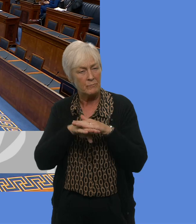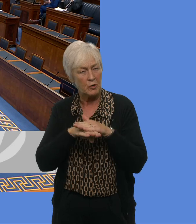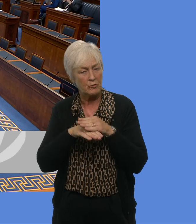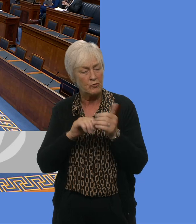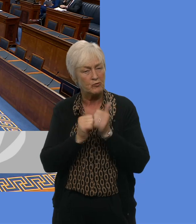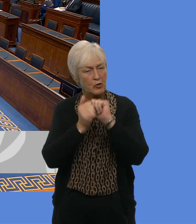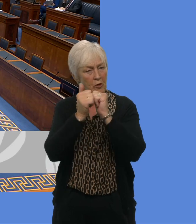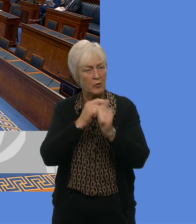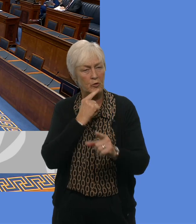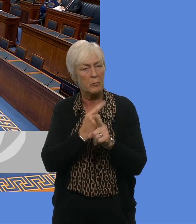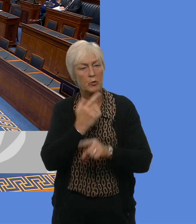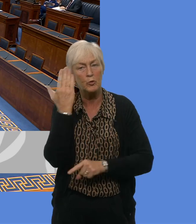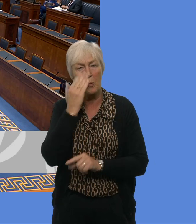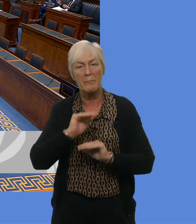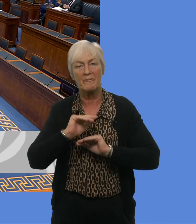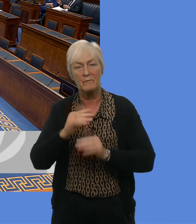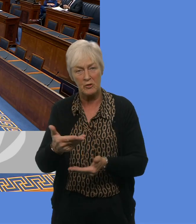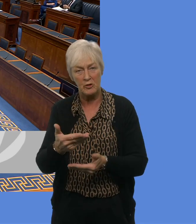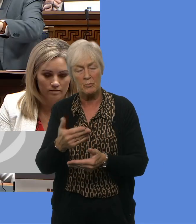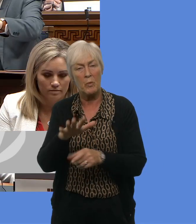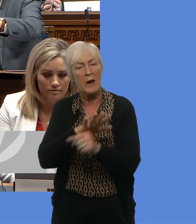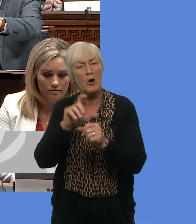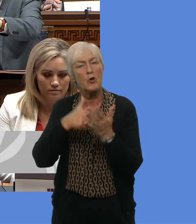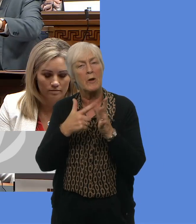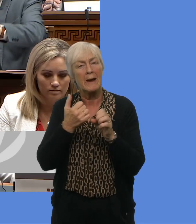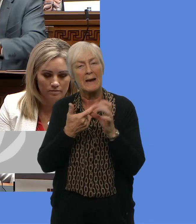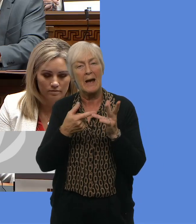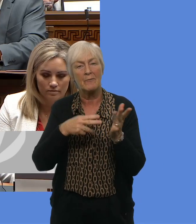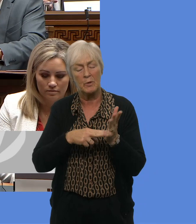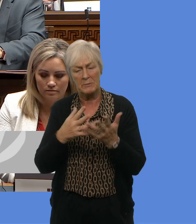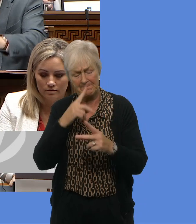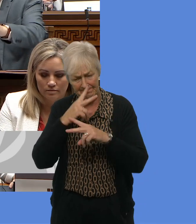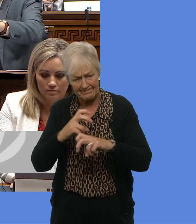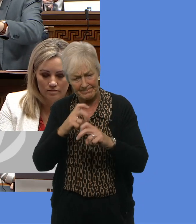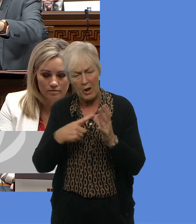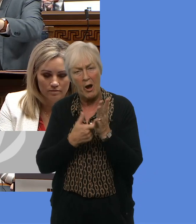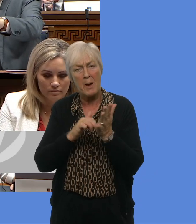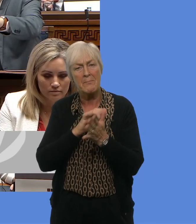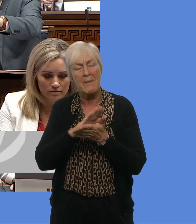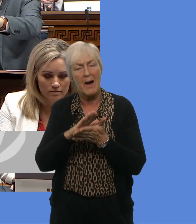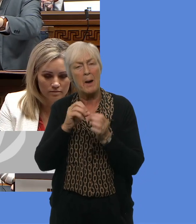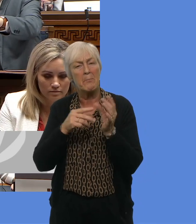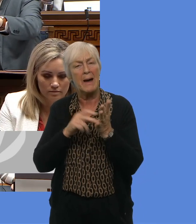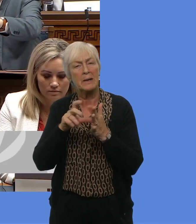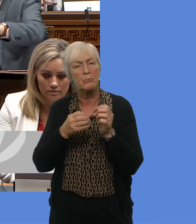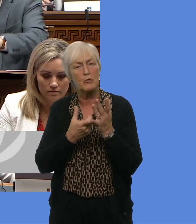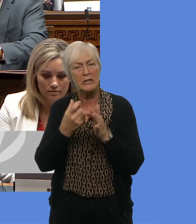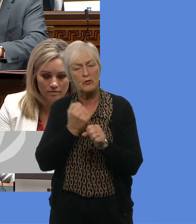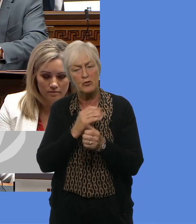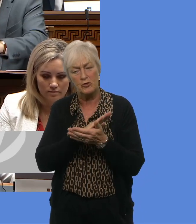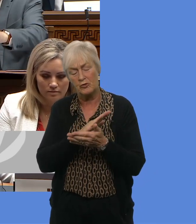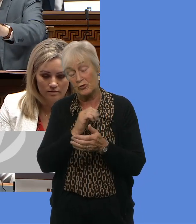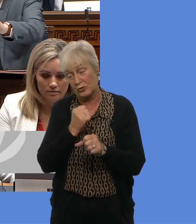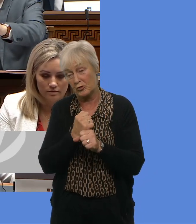to sufficient school provision in central Craigavon. An examination of the Armagh Banbridge and Craigavon local government district, where